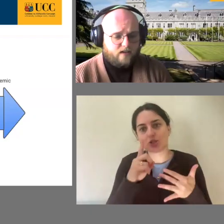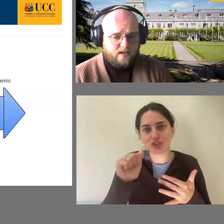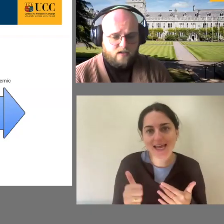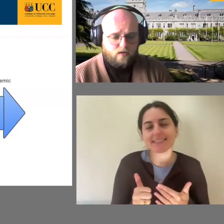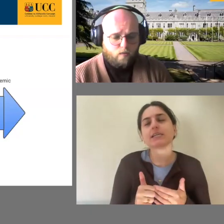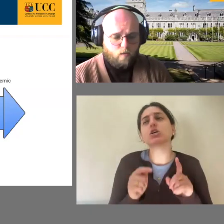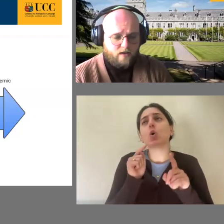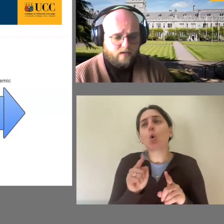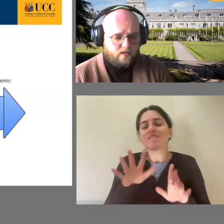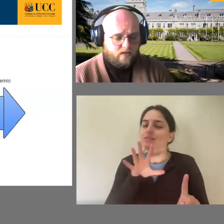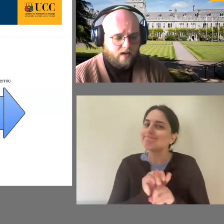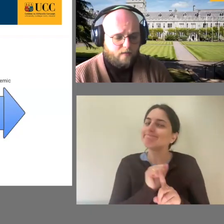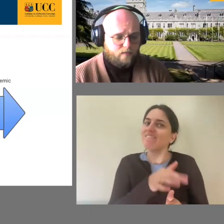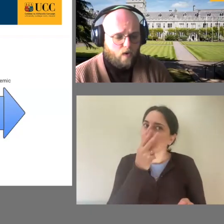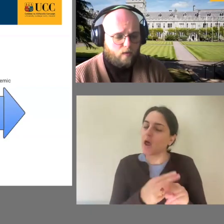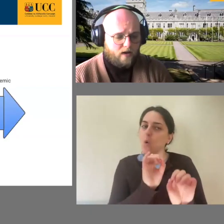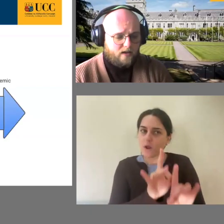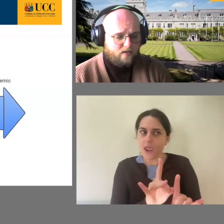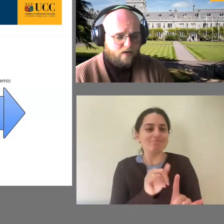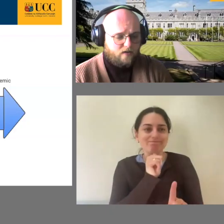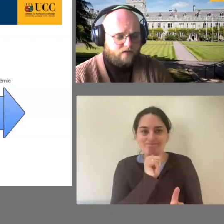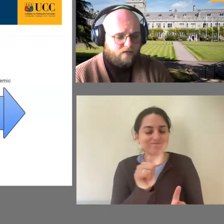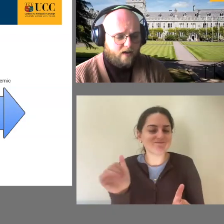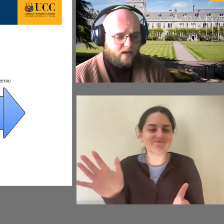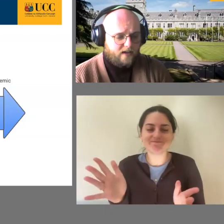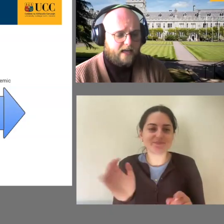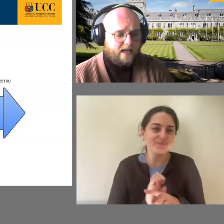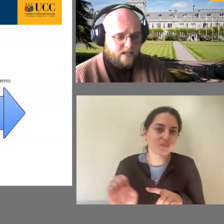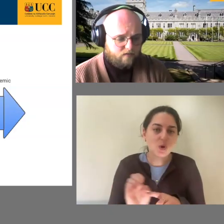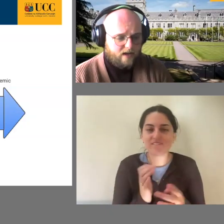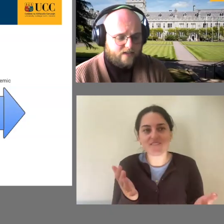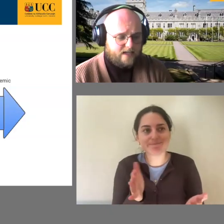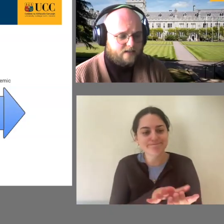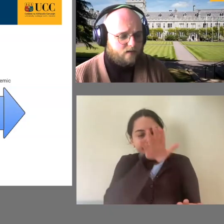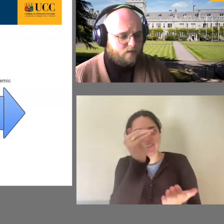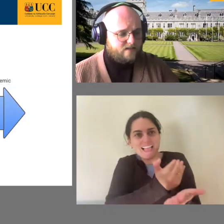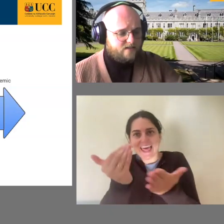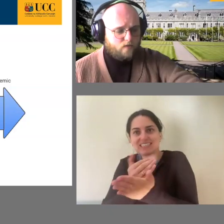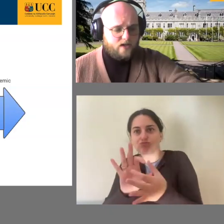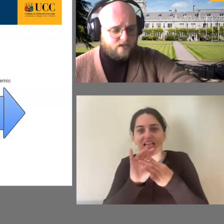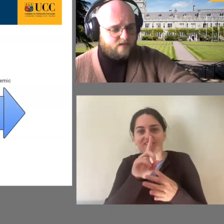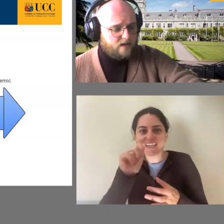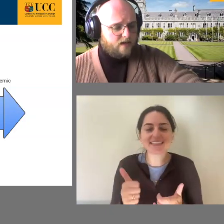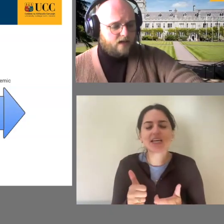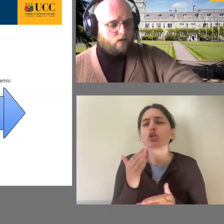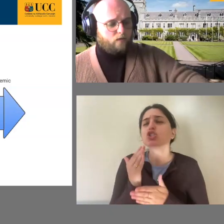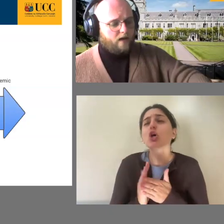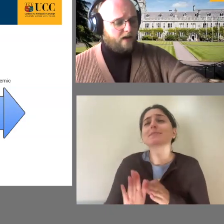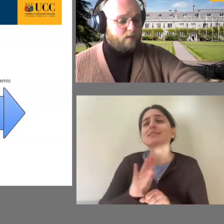we identified that there wasn't a whole pile of collecting relevant data. There was